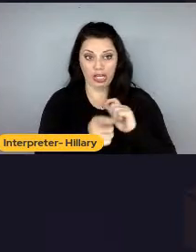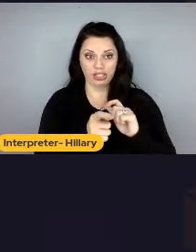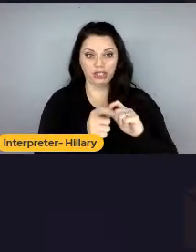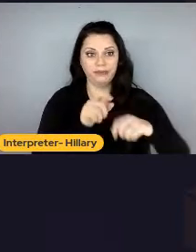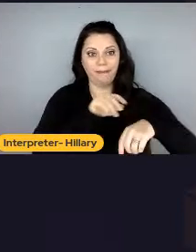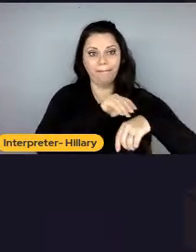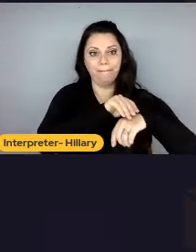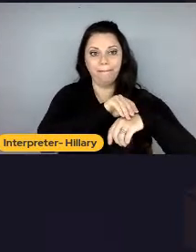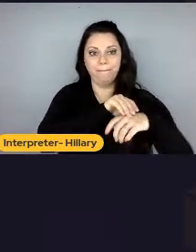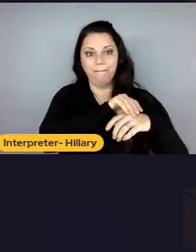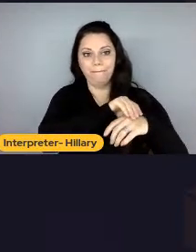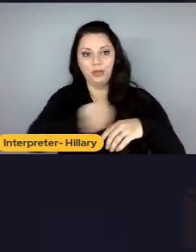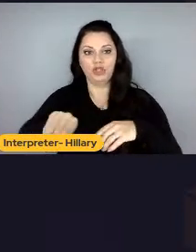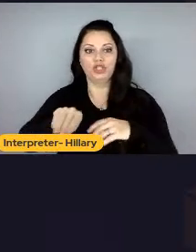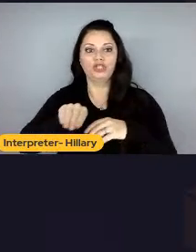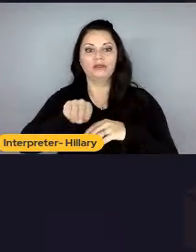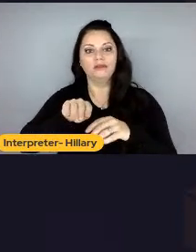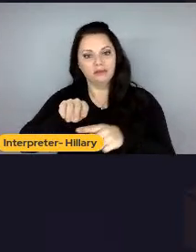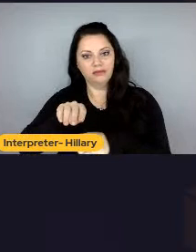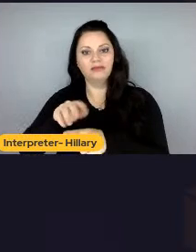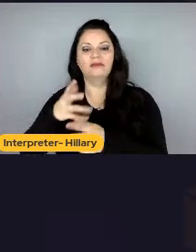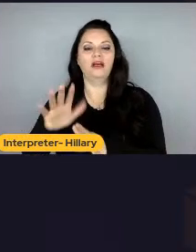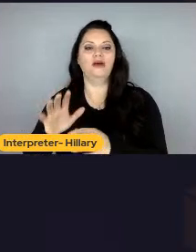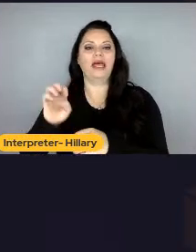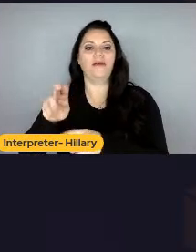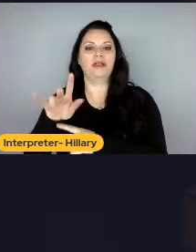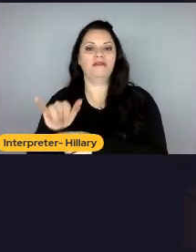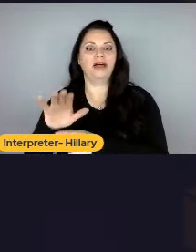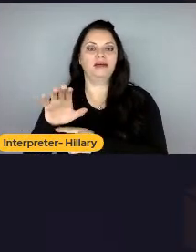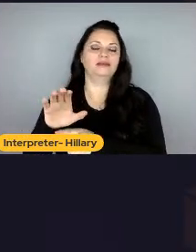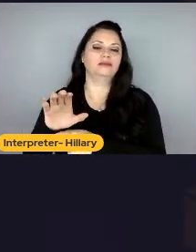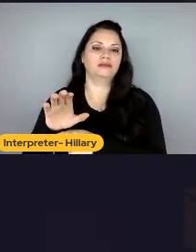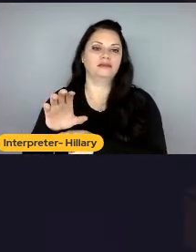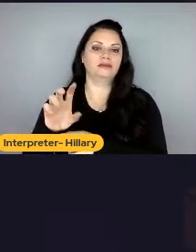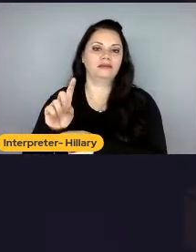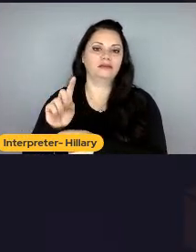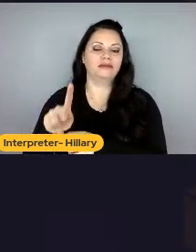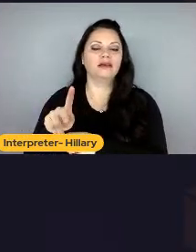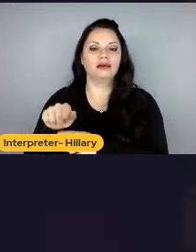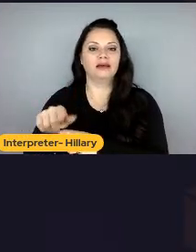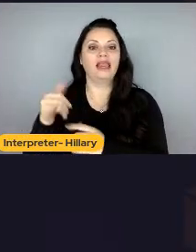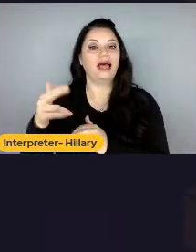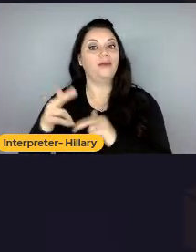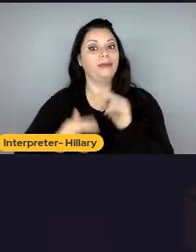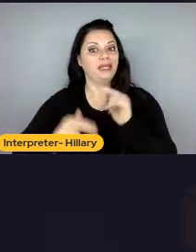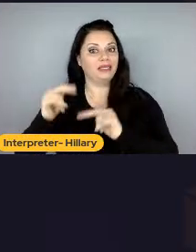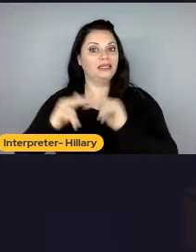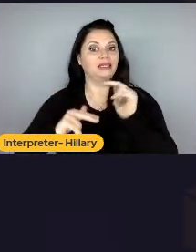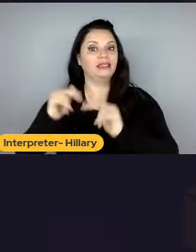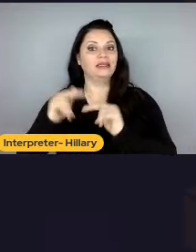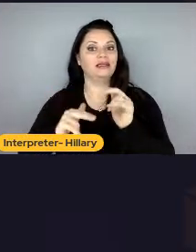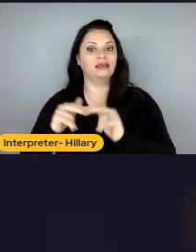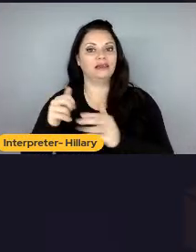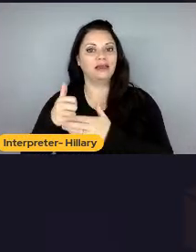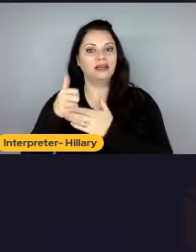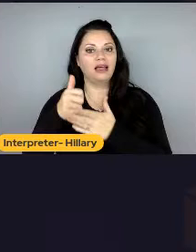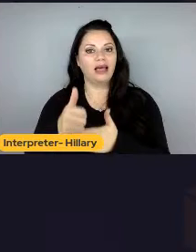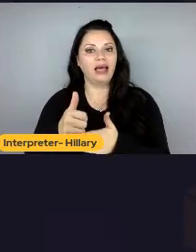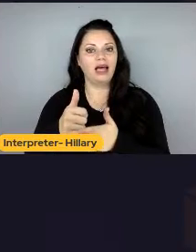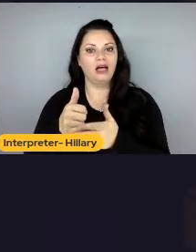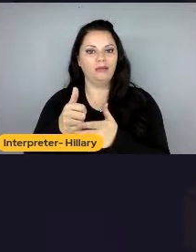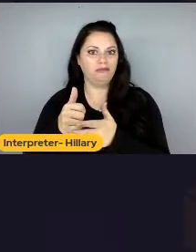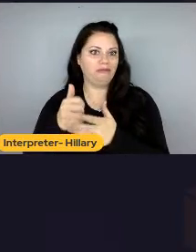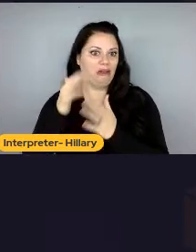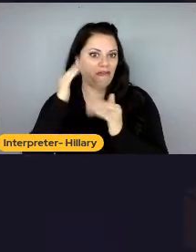triggered Amplify CI/CD. So it is now provisioning our building it, and hopefully it will deploy